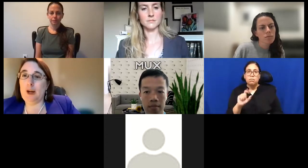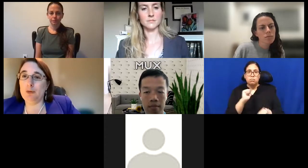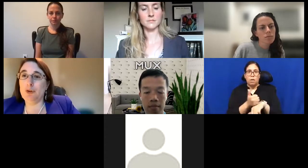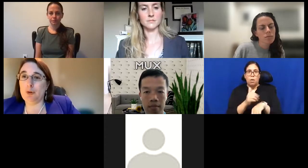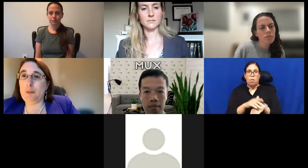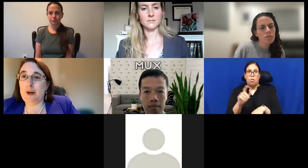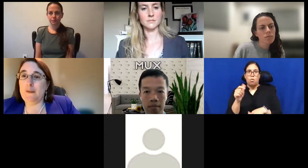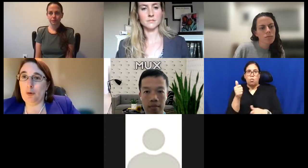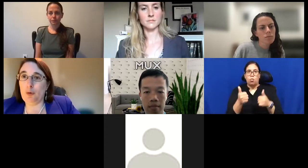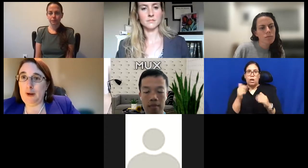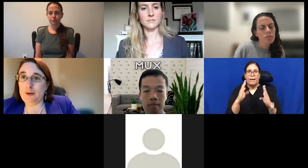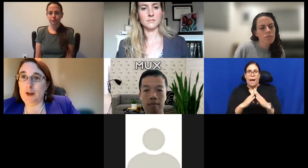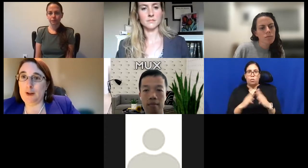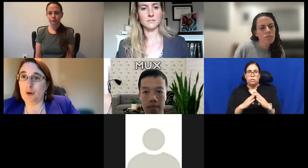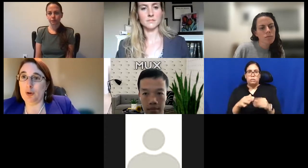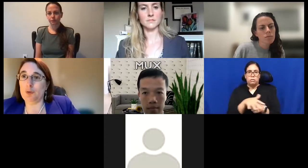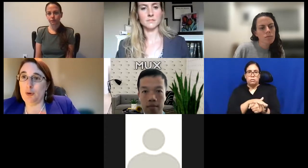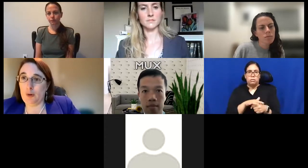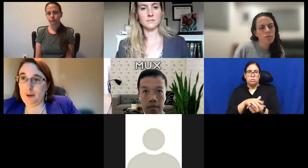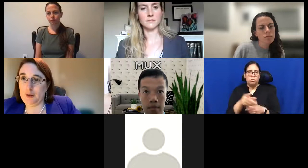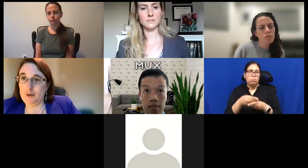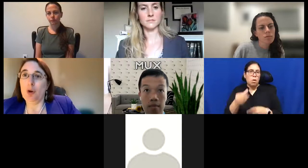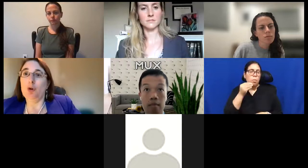which county you're buying the home at, as far as the